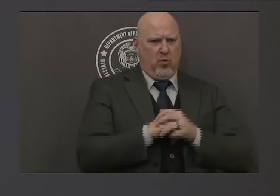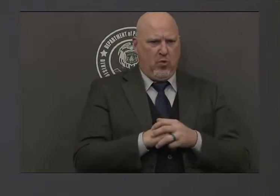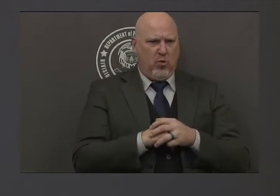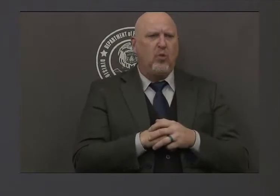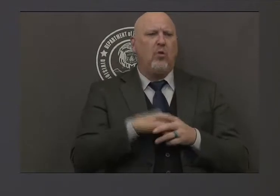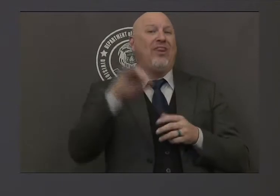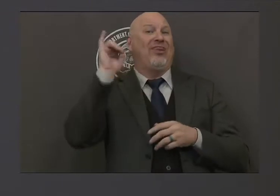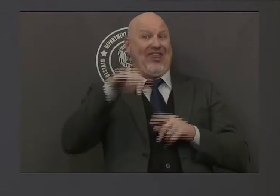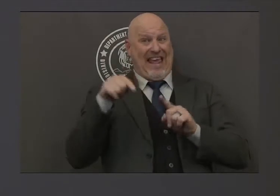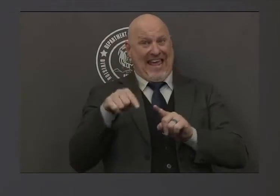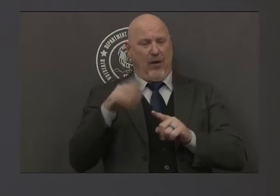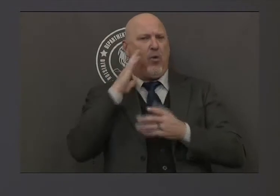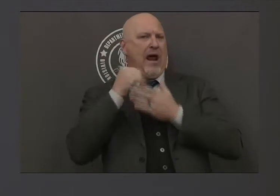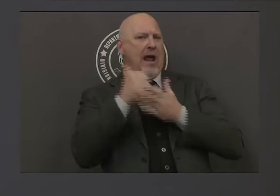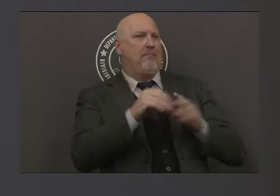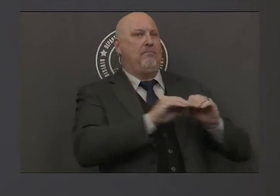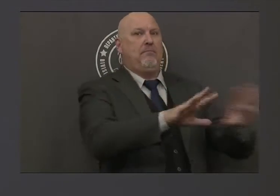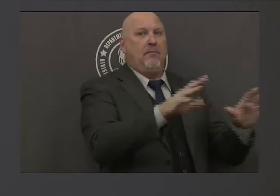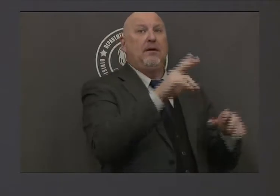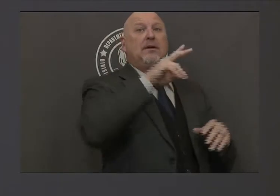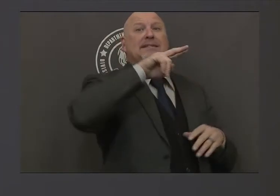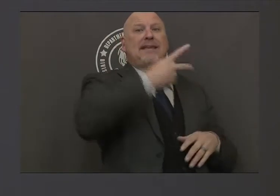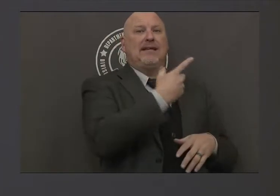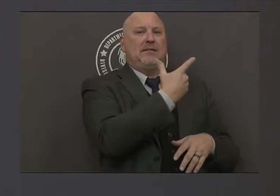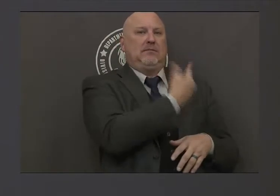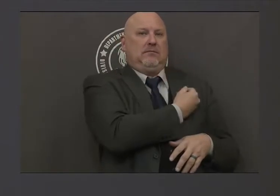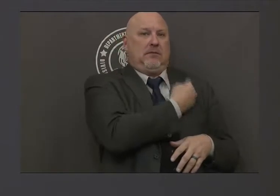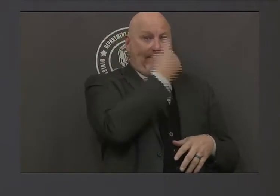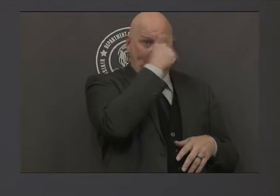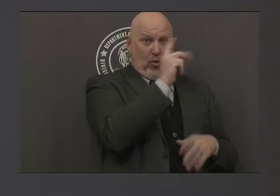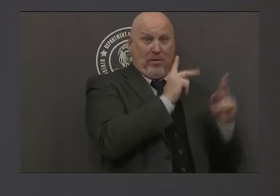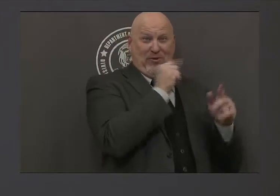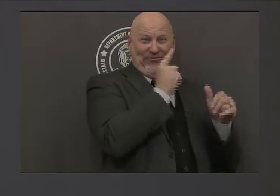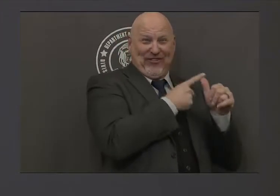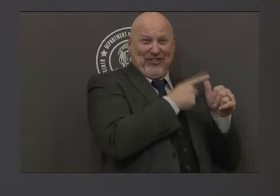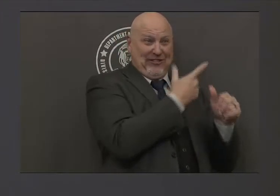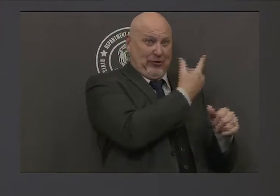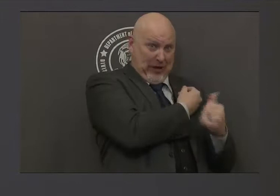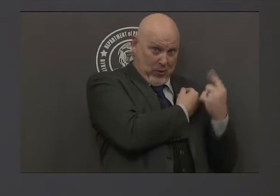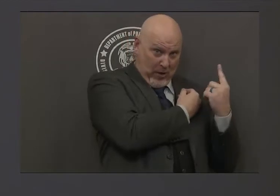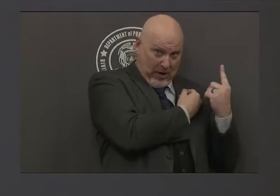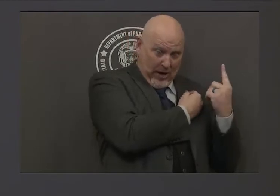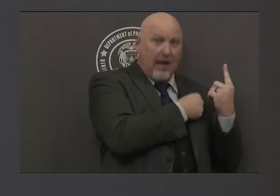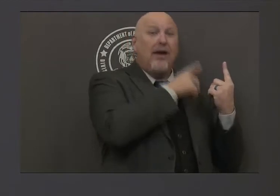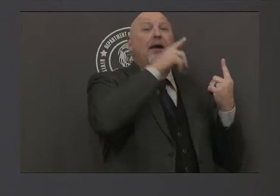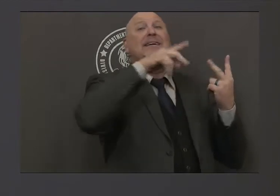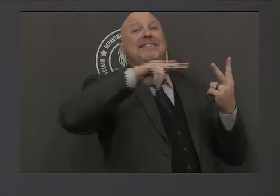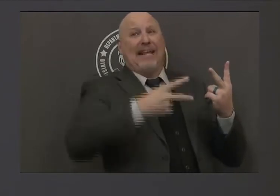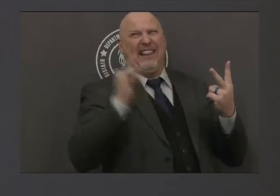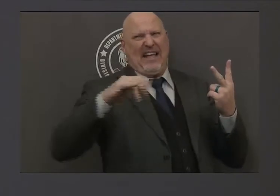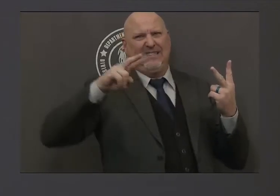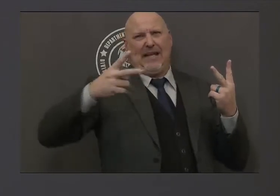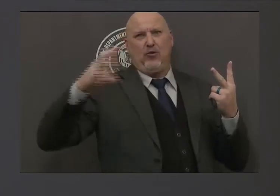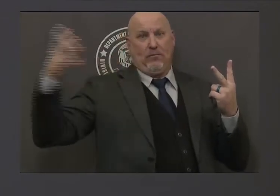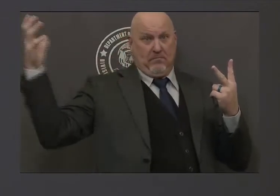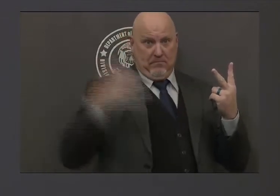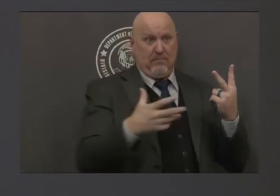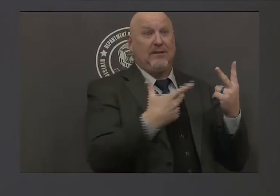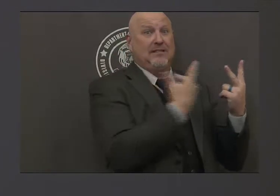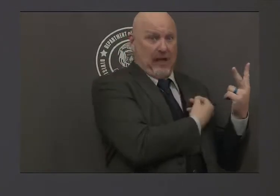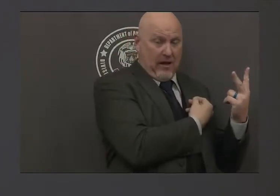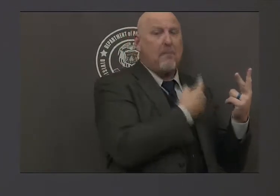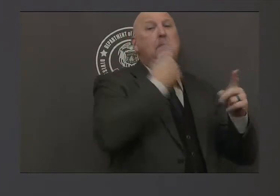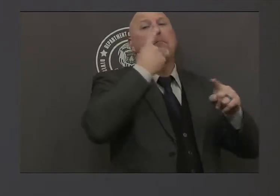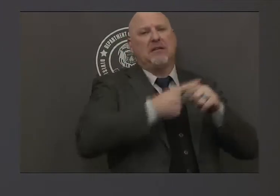we start immunizing people outside the initial focus of hospital healthcare workers. This includes long-term care